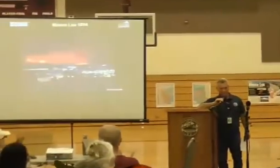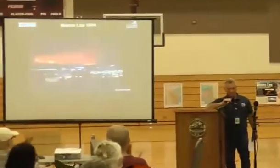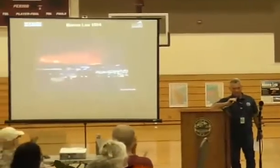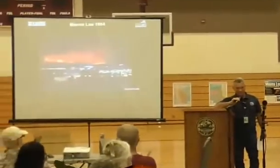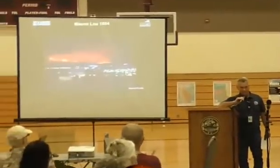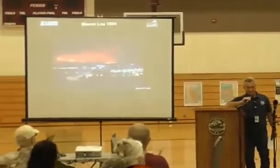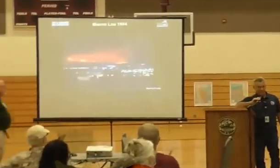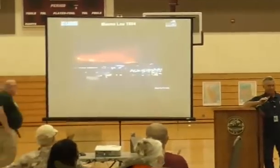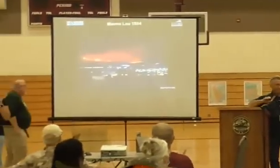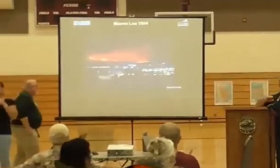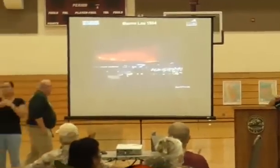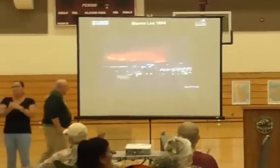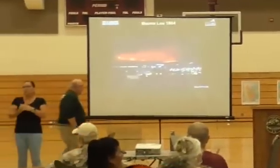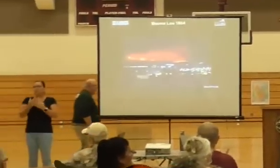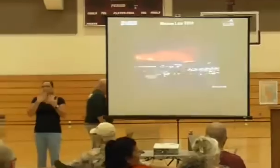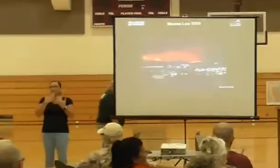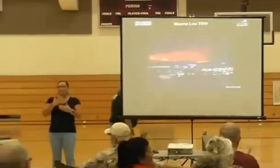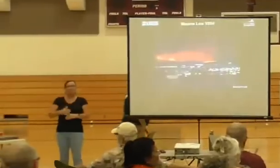we'll get started. Thank you.